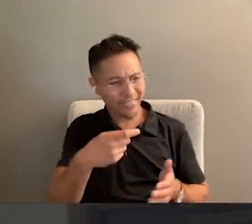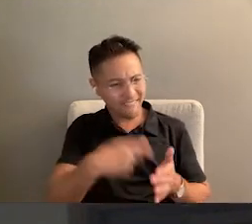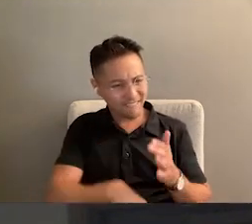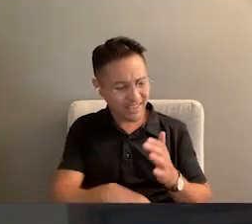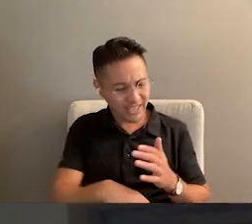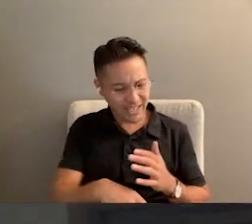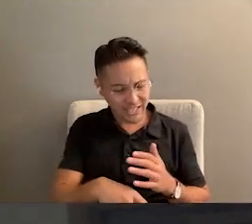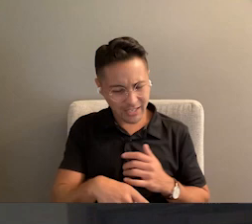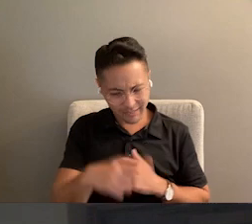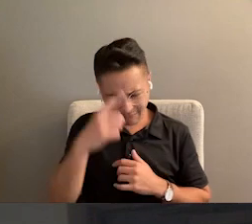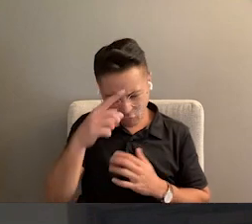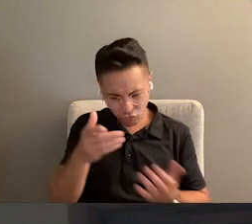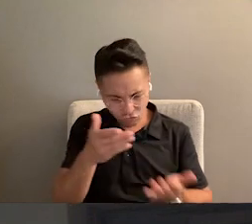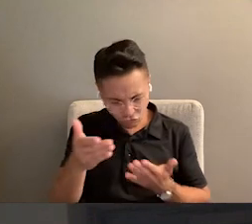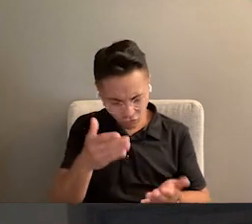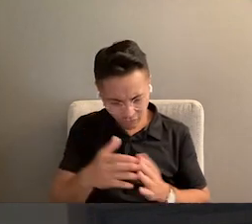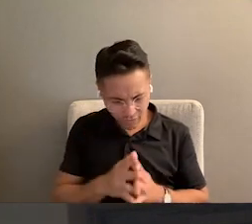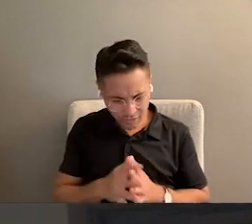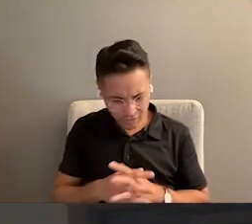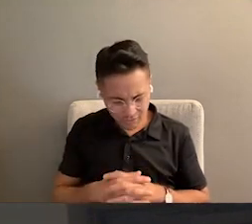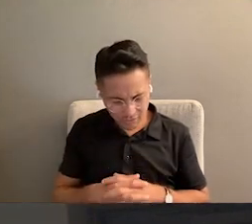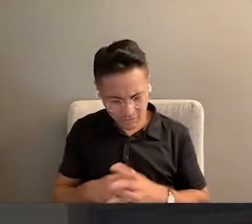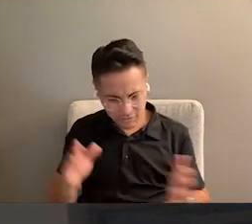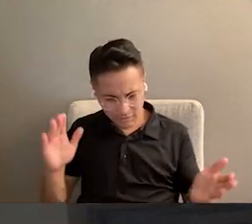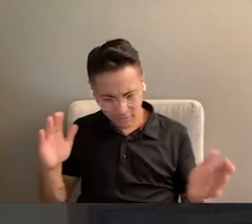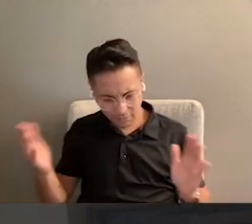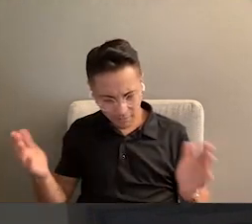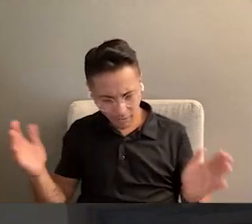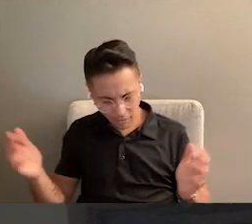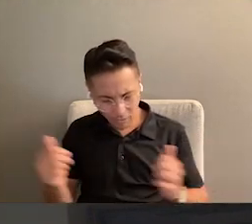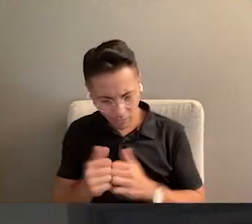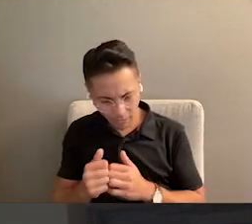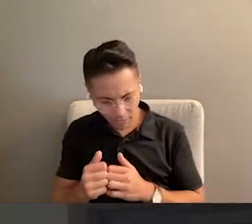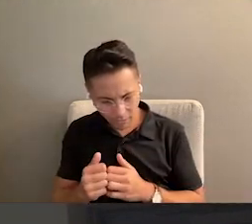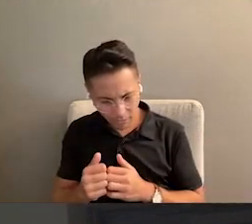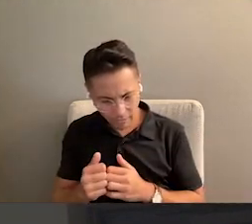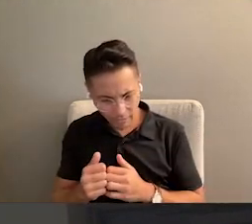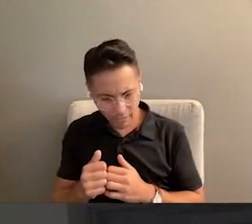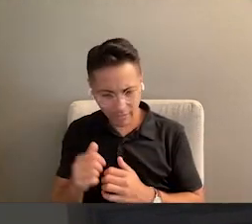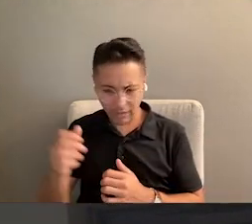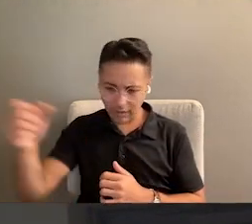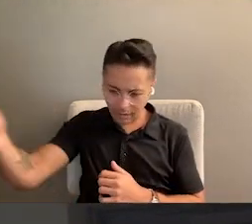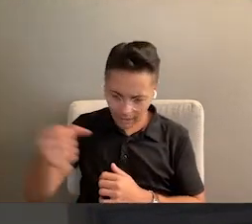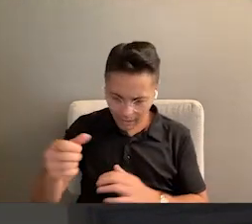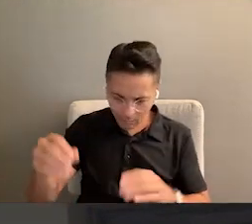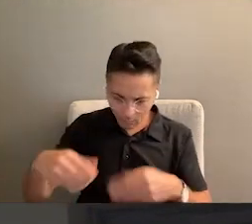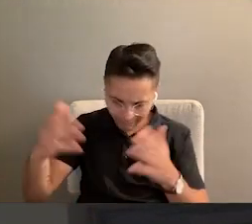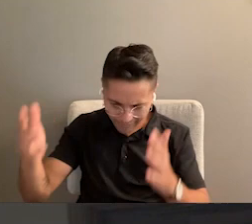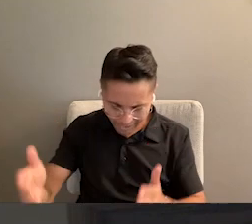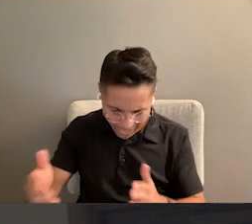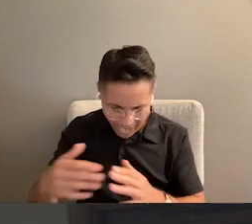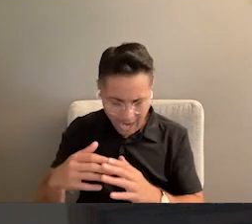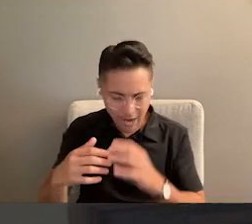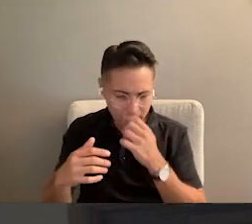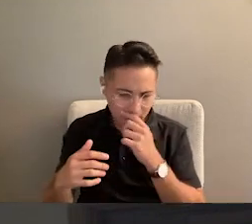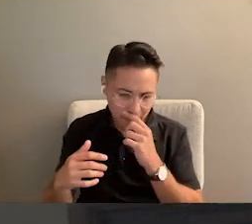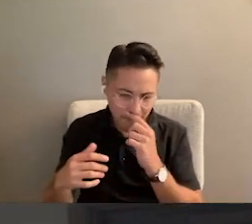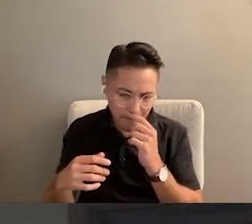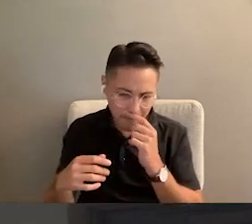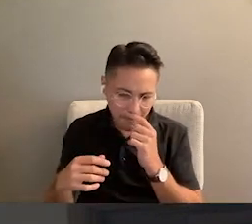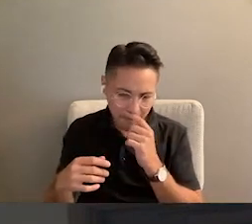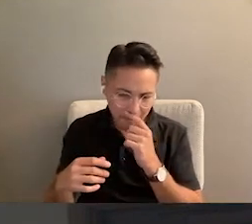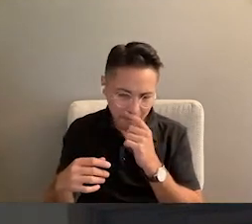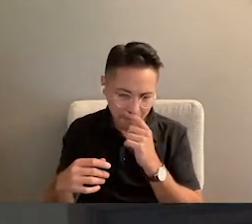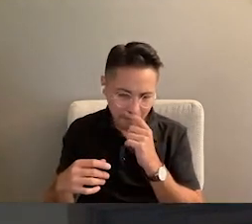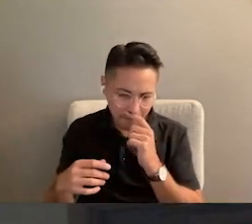what the fee for service is, the differentiation of directing your service compared to, getting